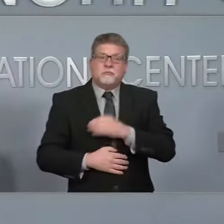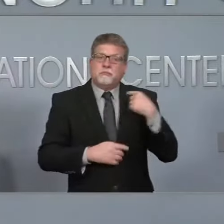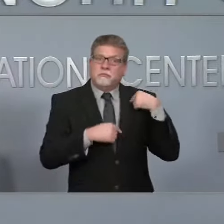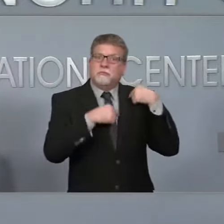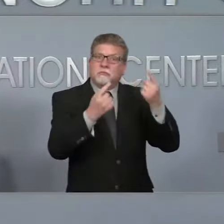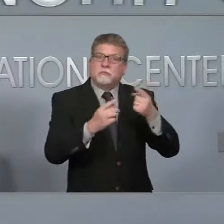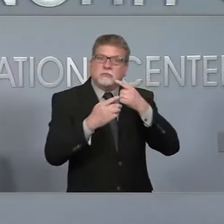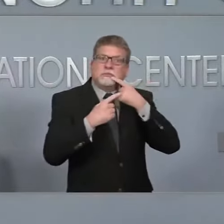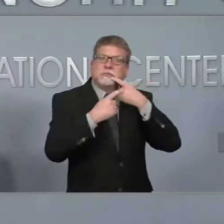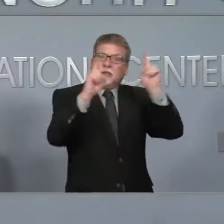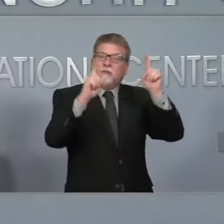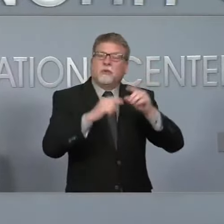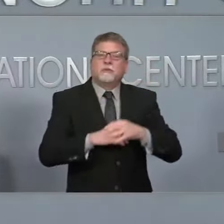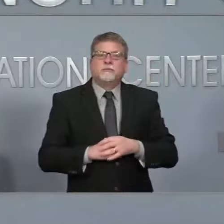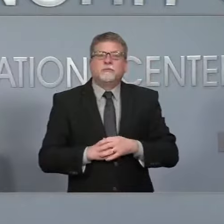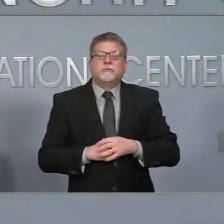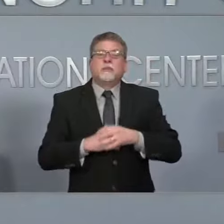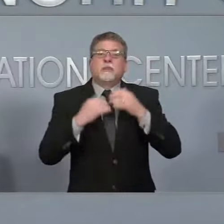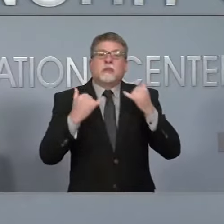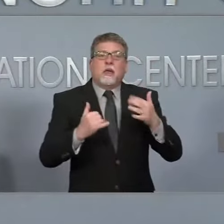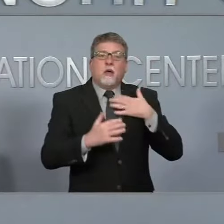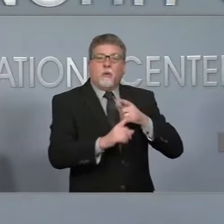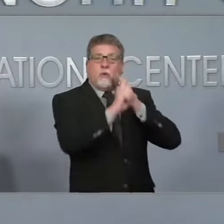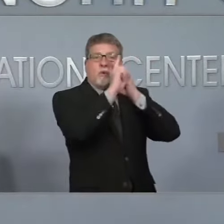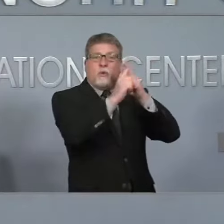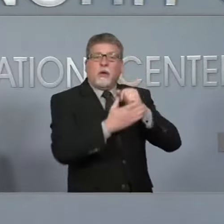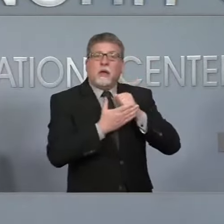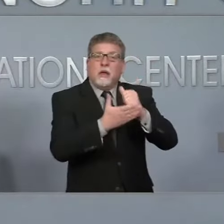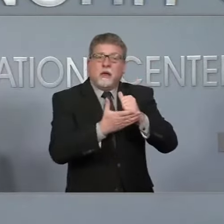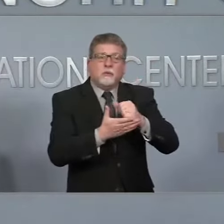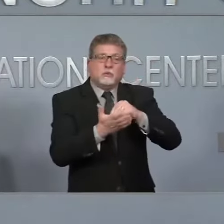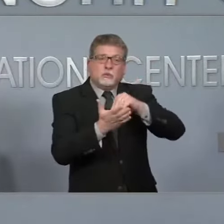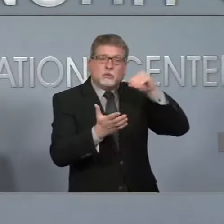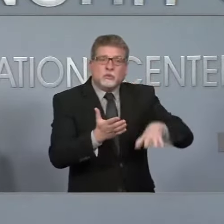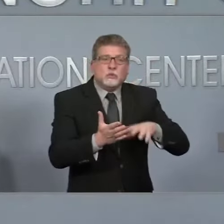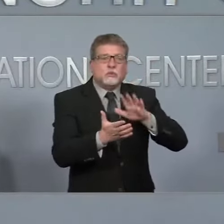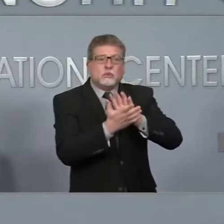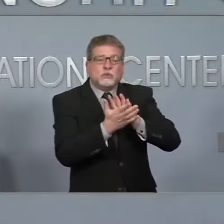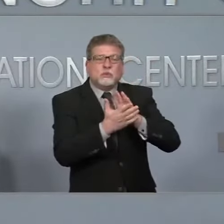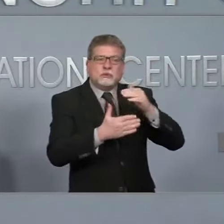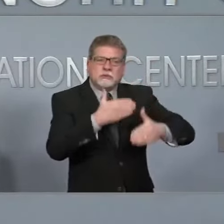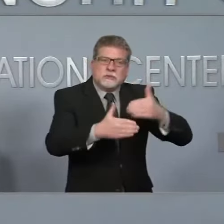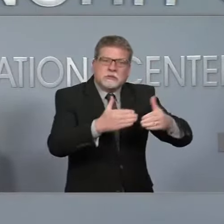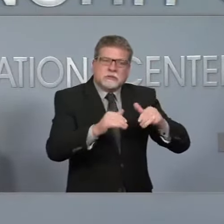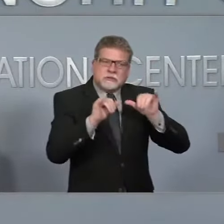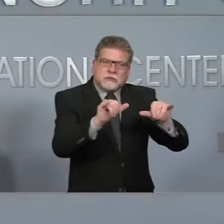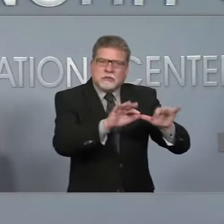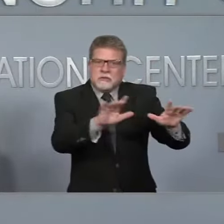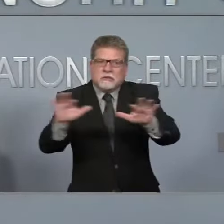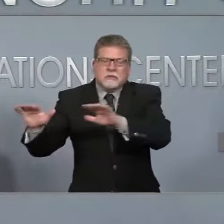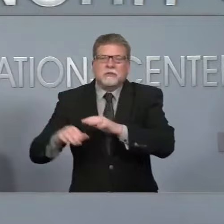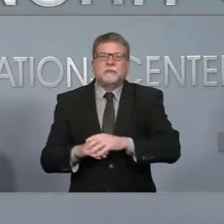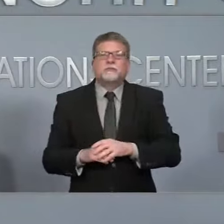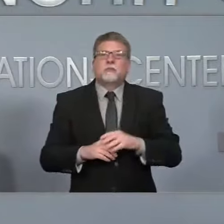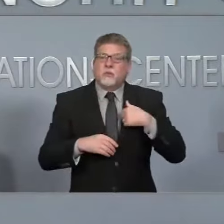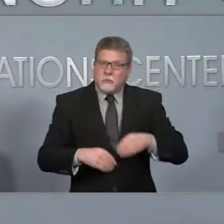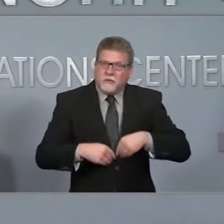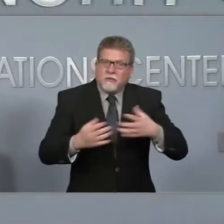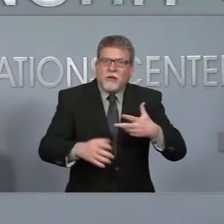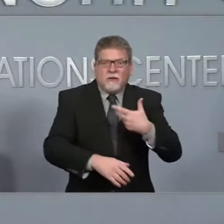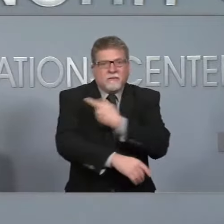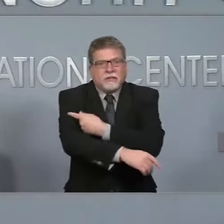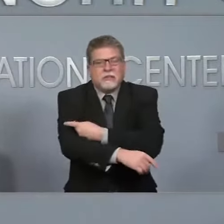safe, effective, and free vaccines available to everyone ages 5 and up. People continue